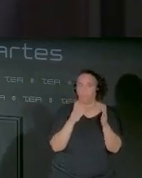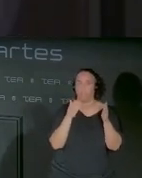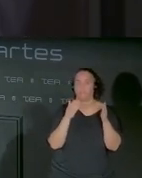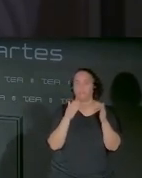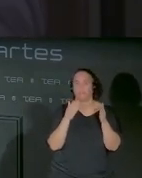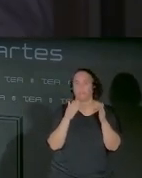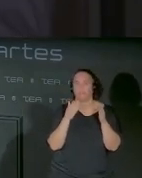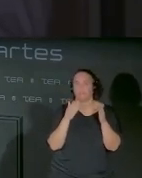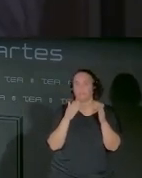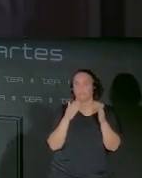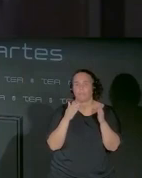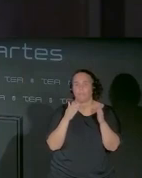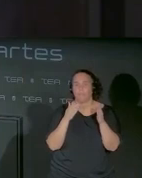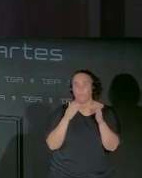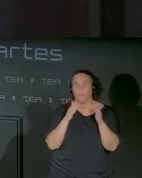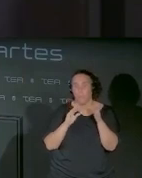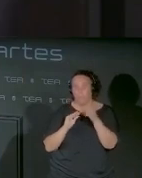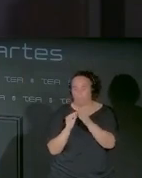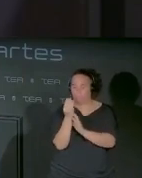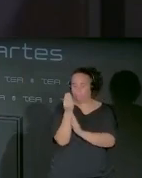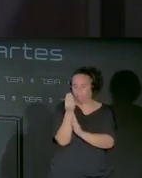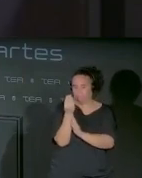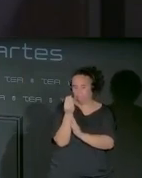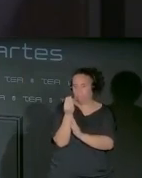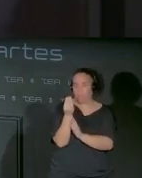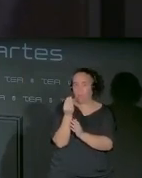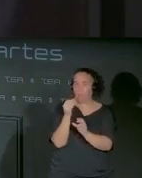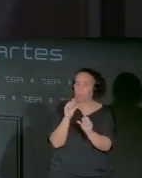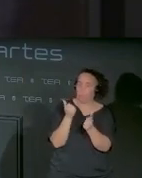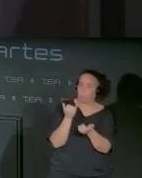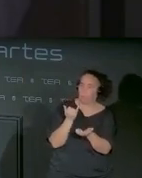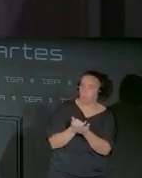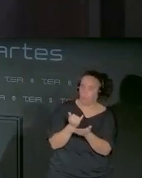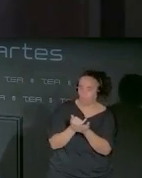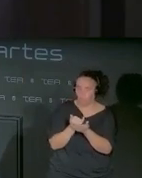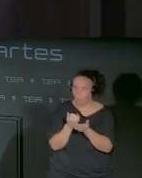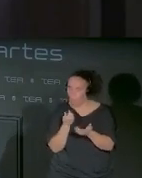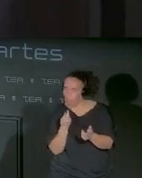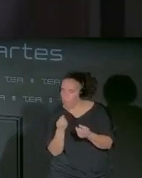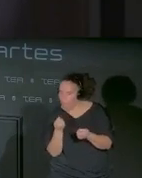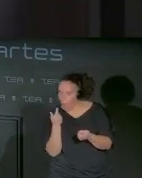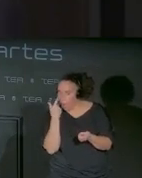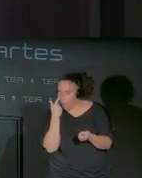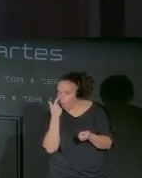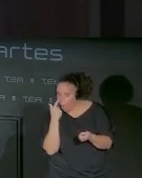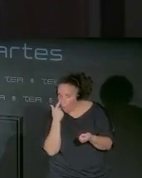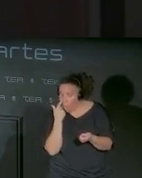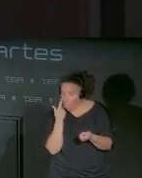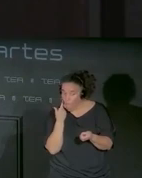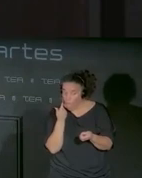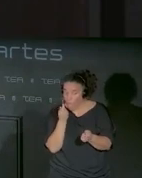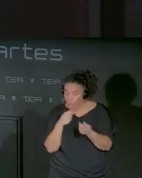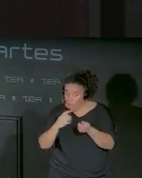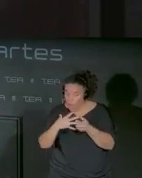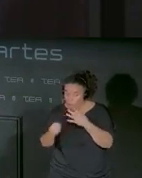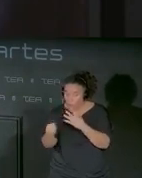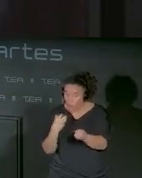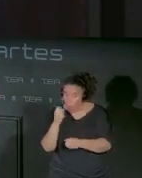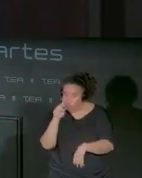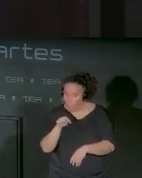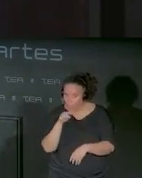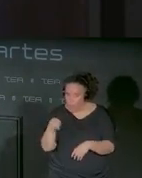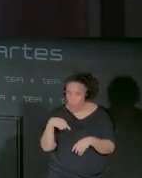market, just to see if we can increase this share of consumption of European video games. I think that's quite a